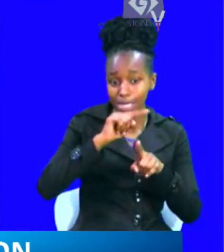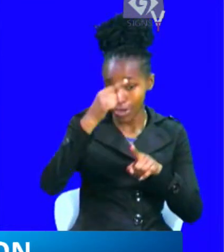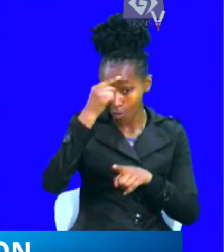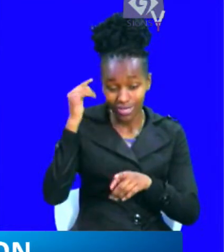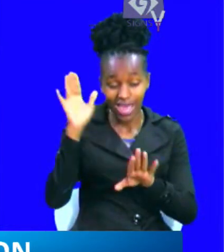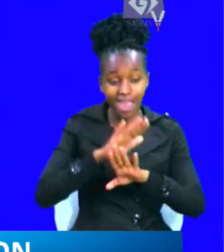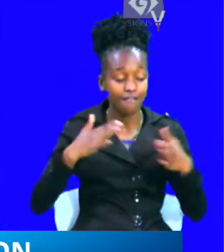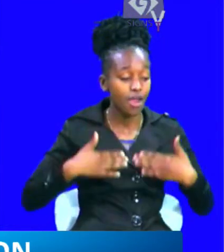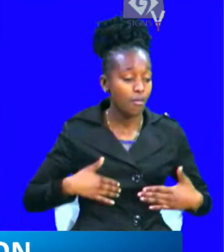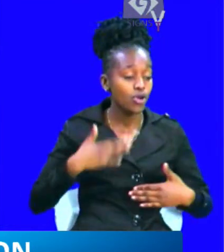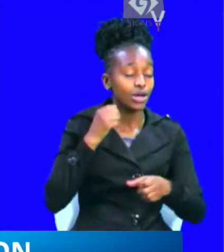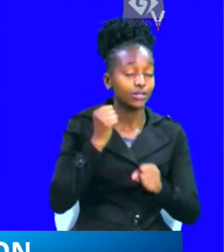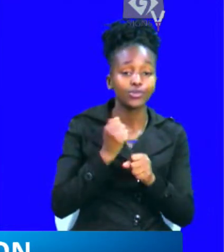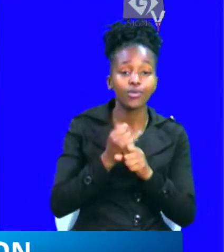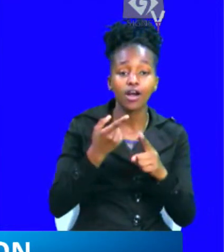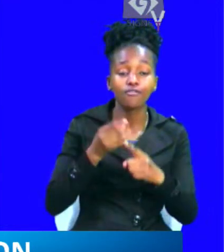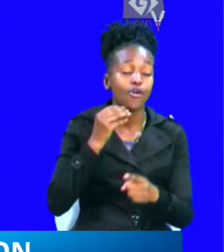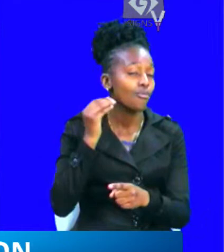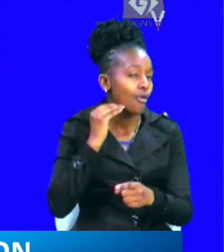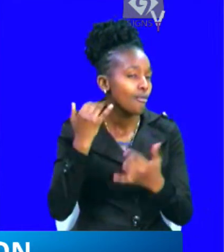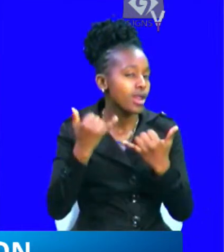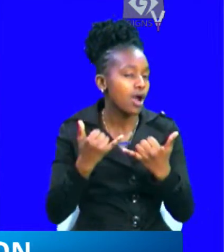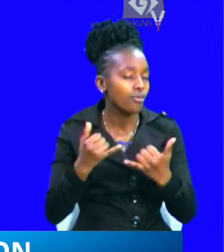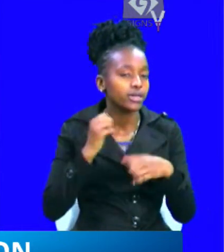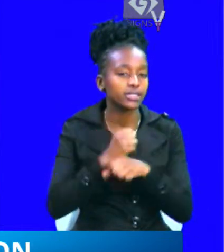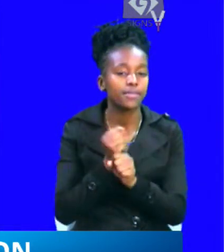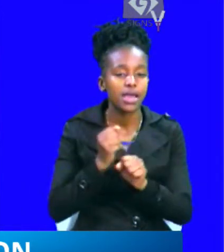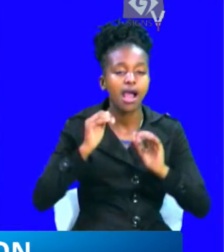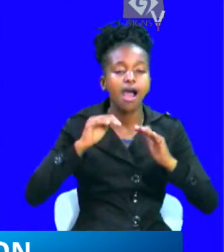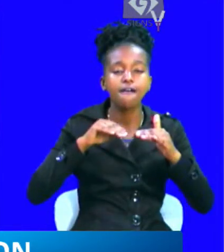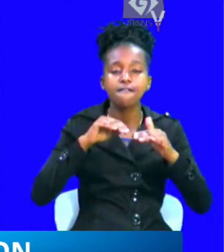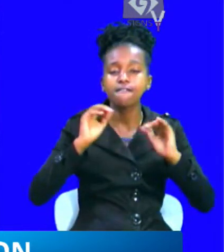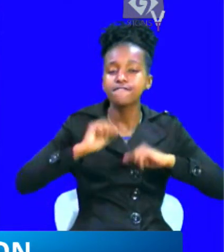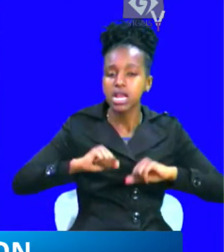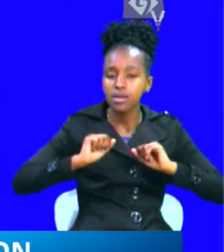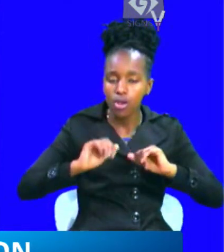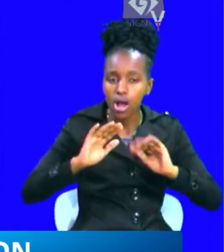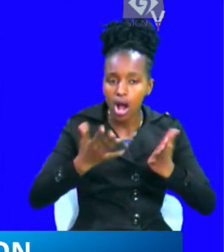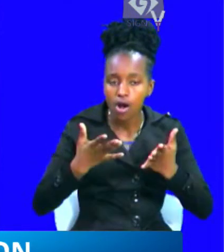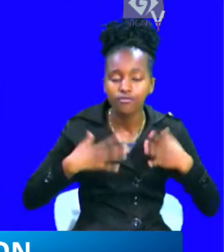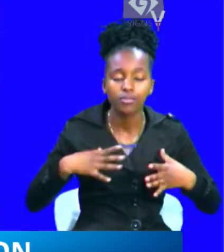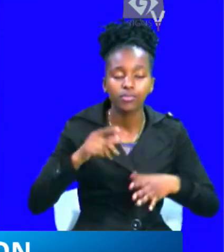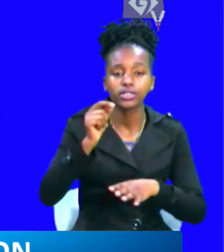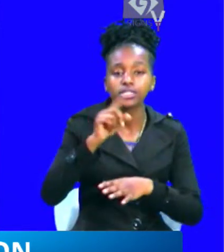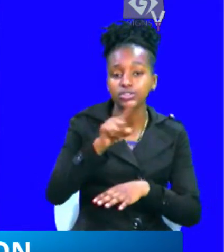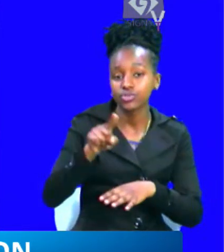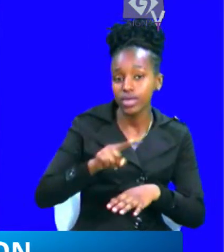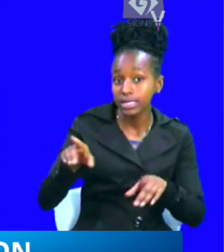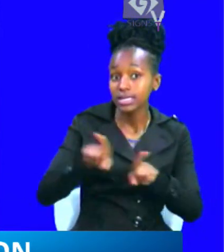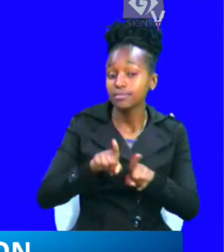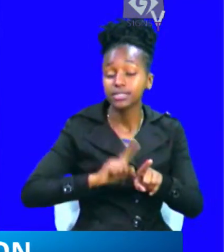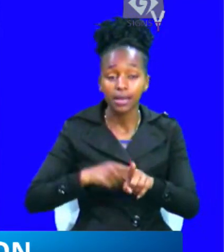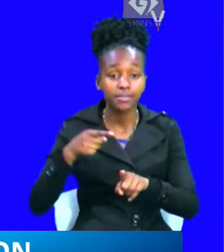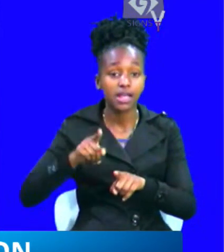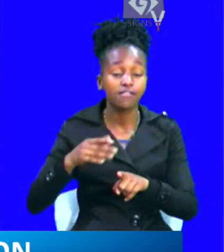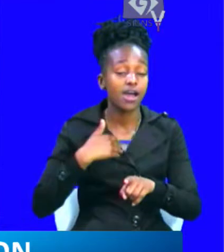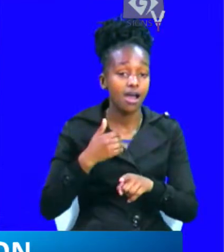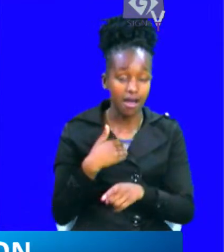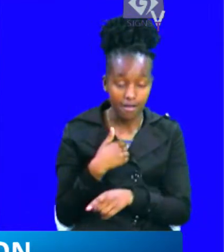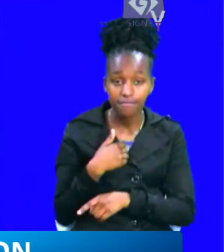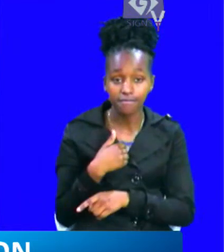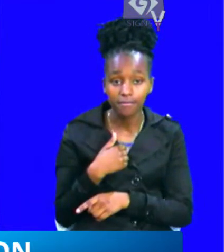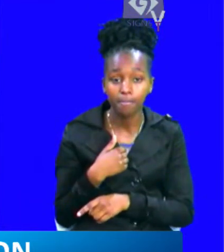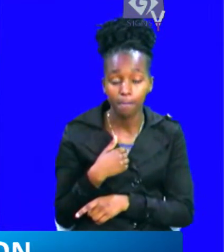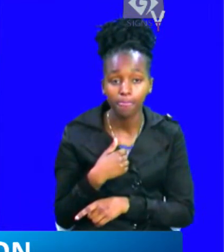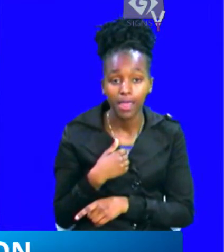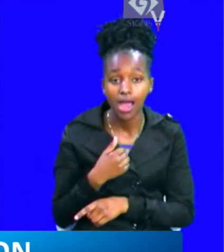How can they make that available for persons in Trans Nzoia County? But also, they are launching and they are